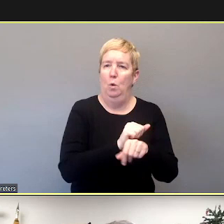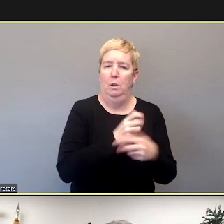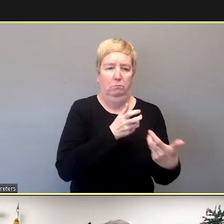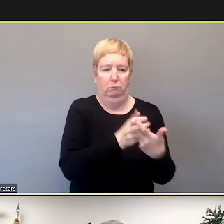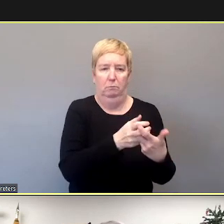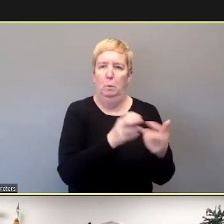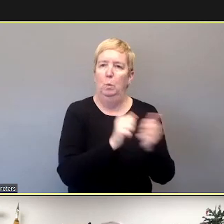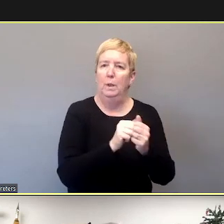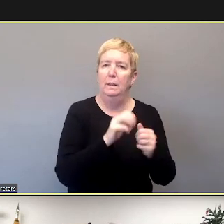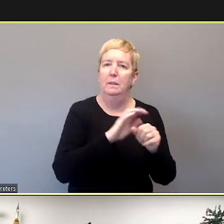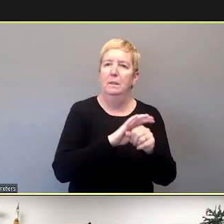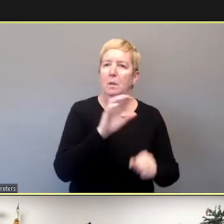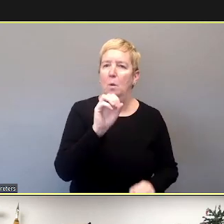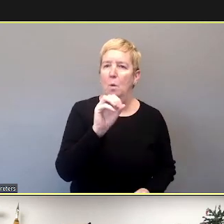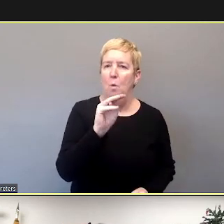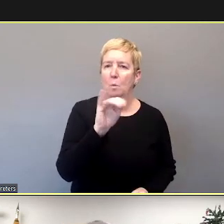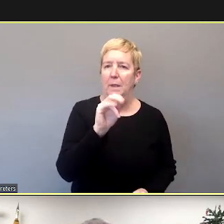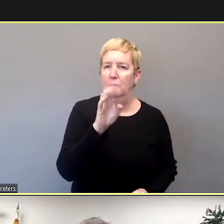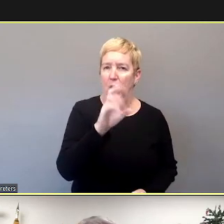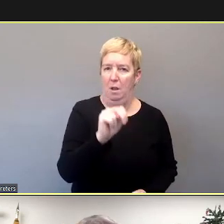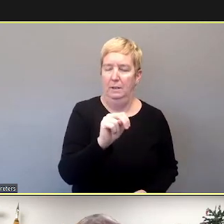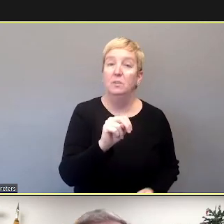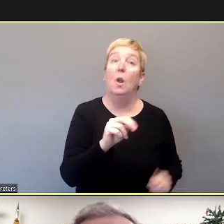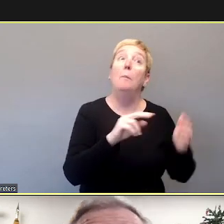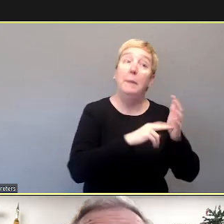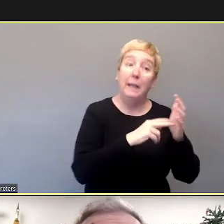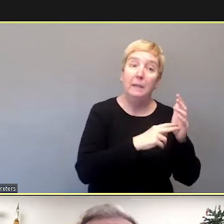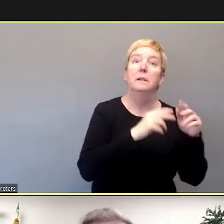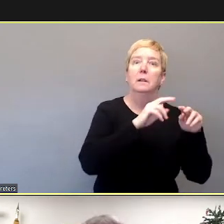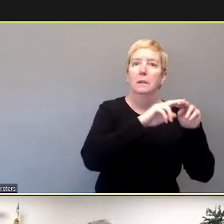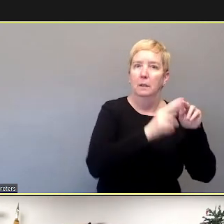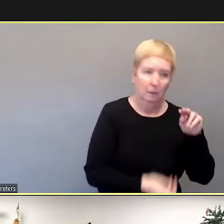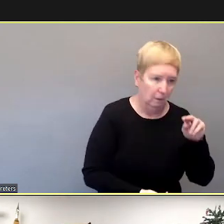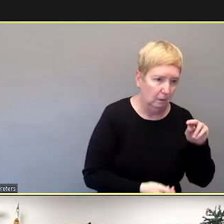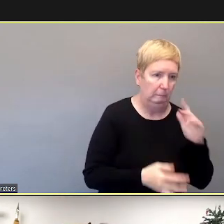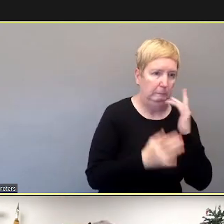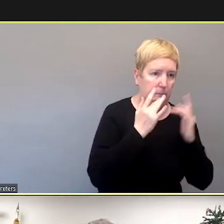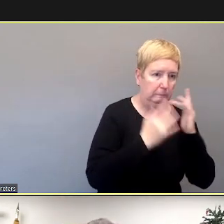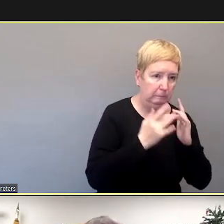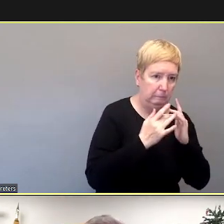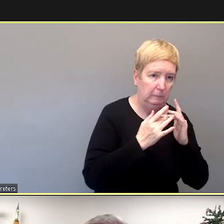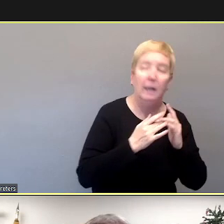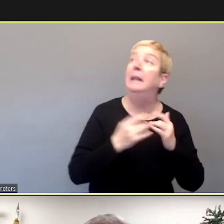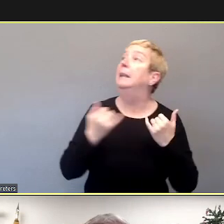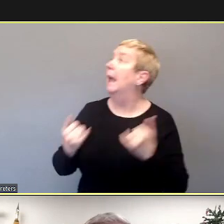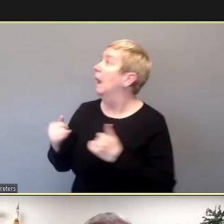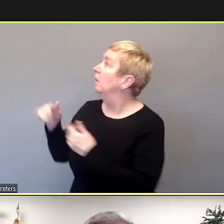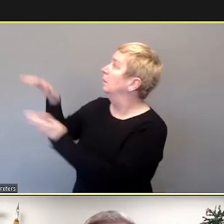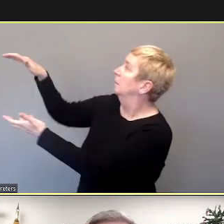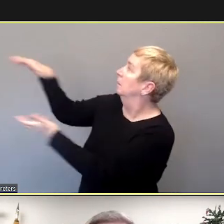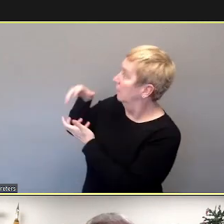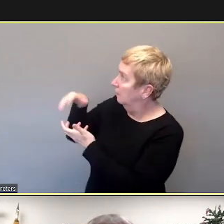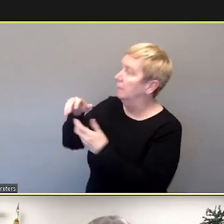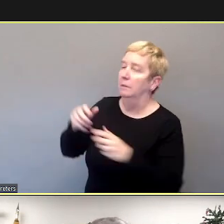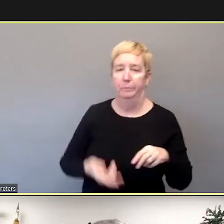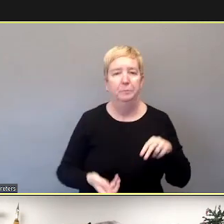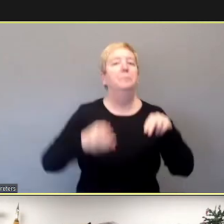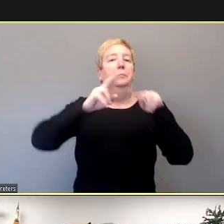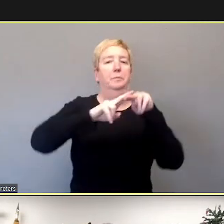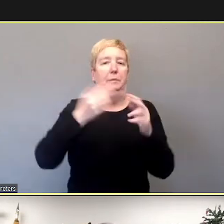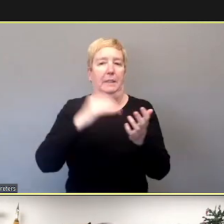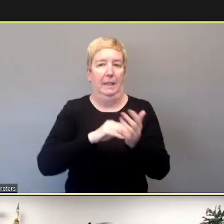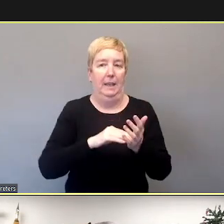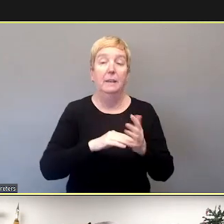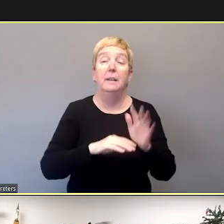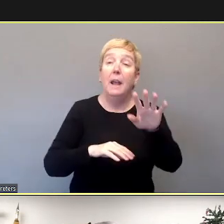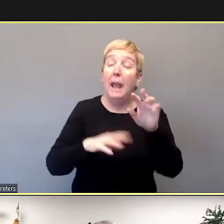So you can see big drop in supply, but now it's going back up. And just another reminder, now there are pills that you can take